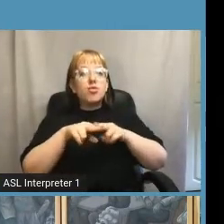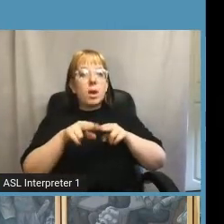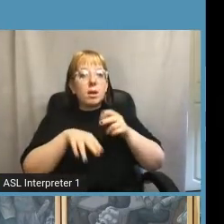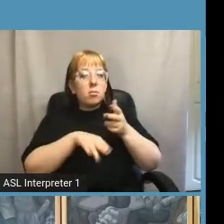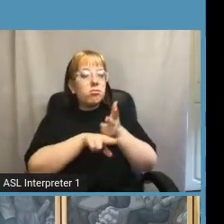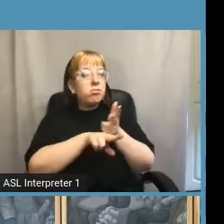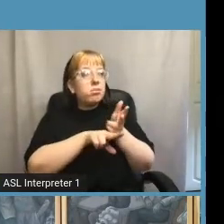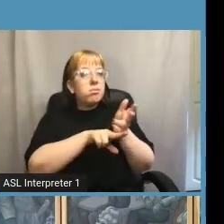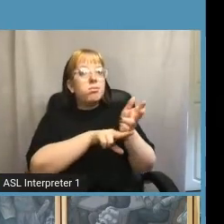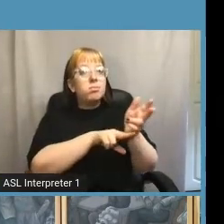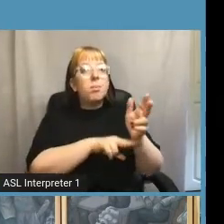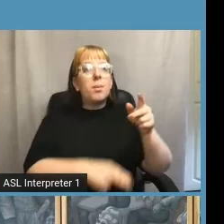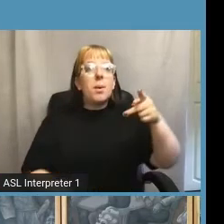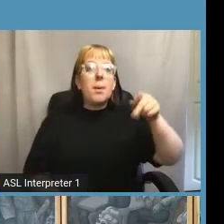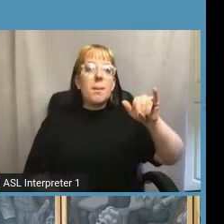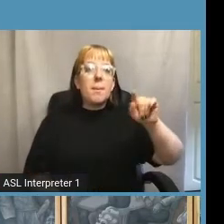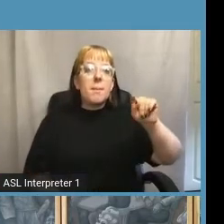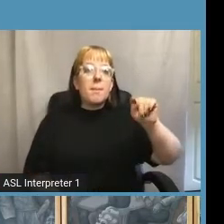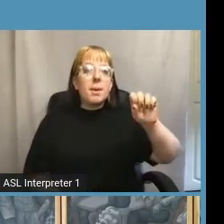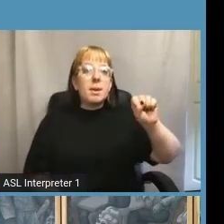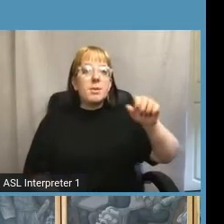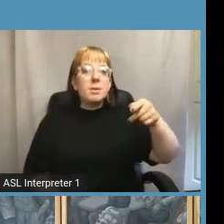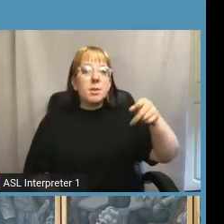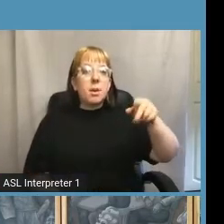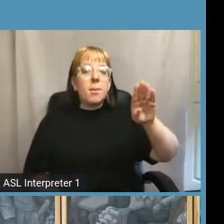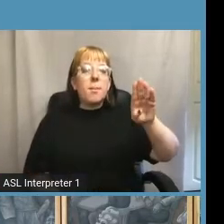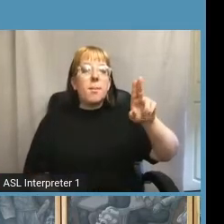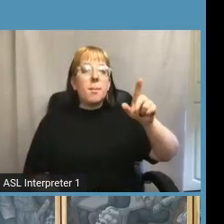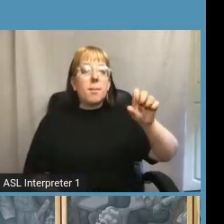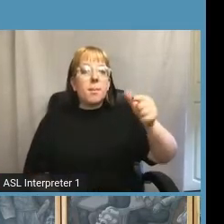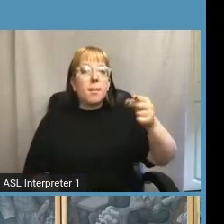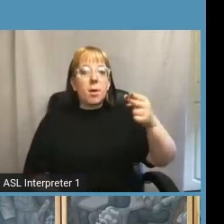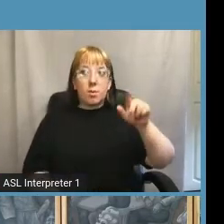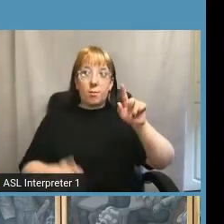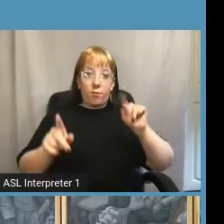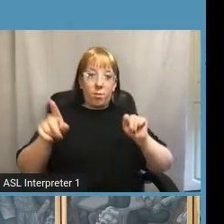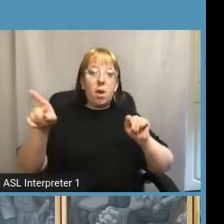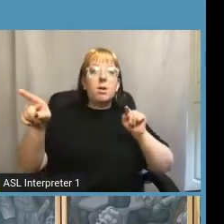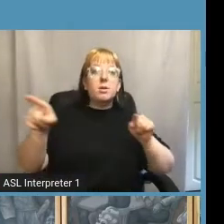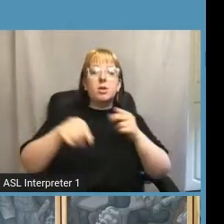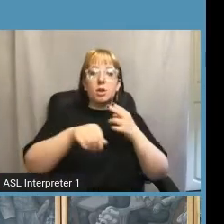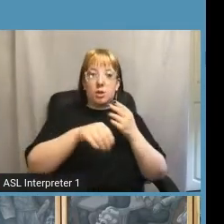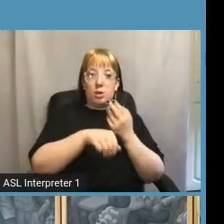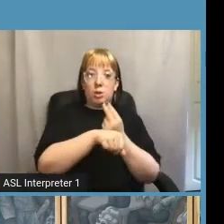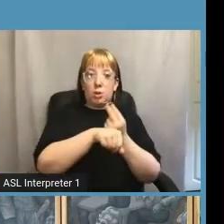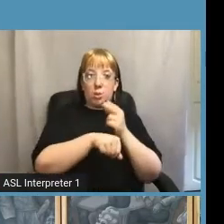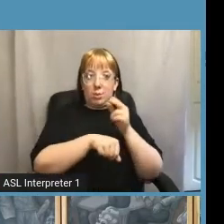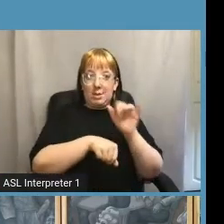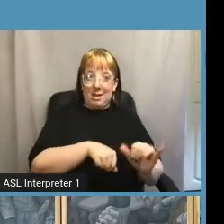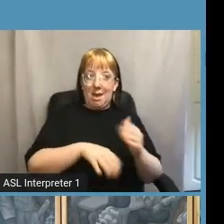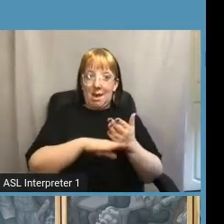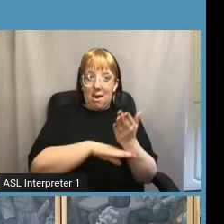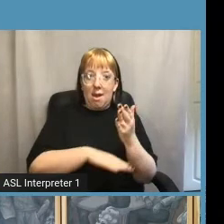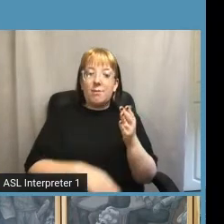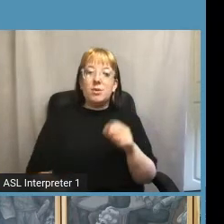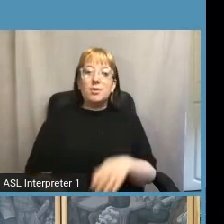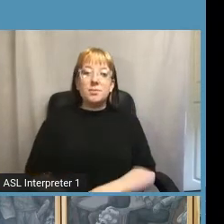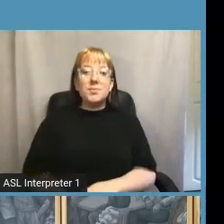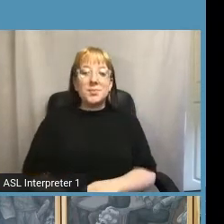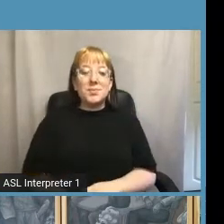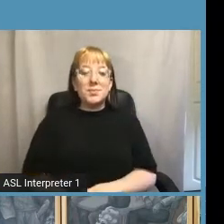Pittsford, Vermont, and then they used that around the world after World War II with all of the problems inherent in